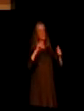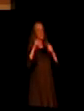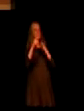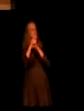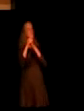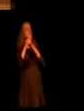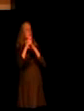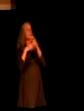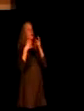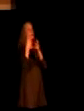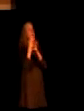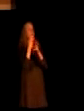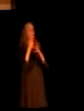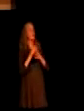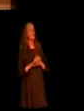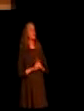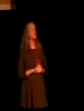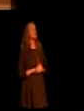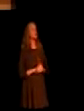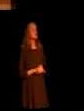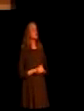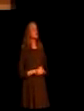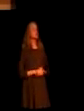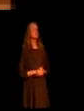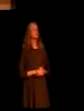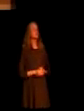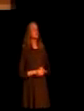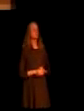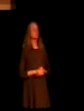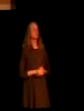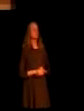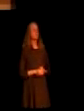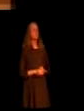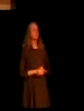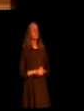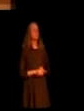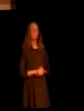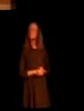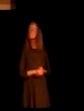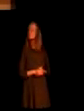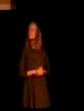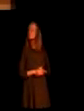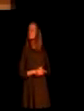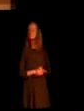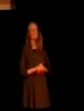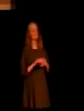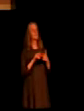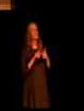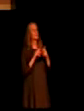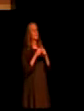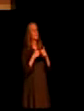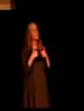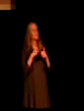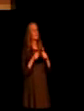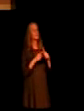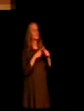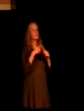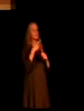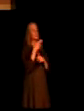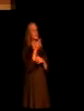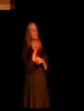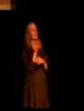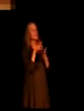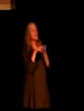scale. And so I did. And with my very first PhD